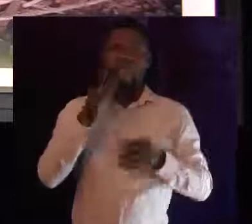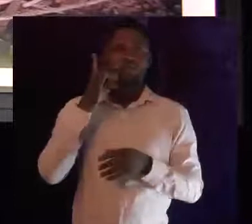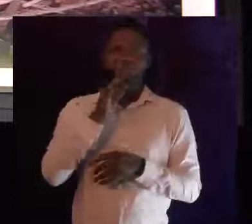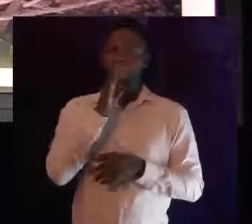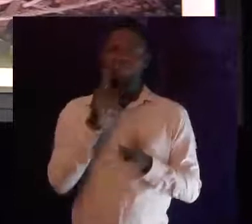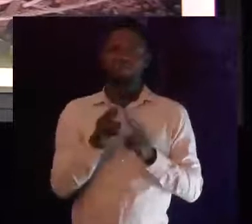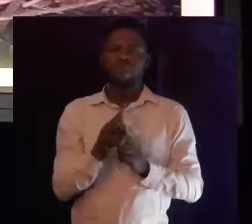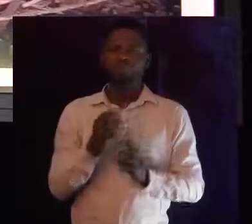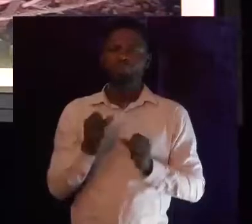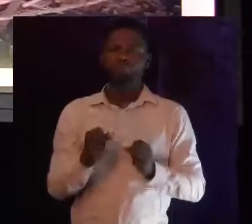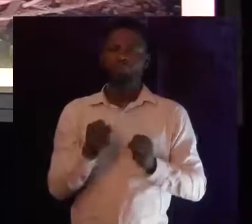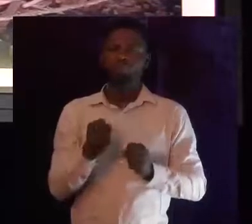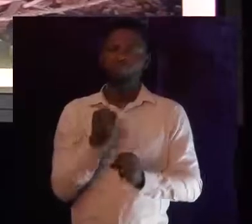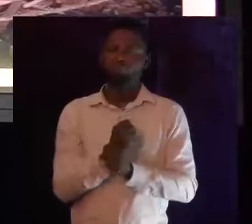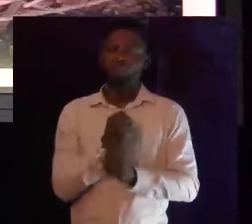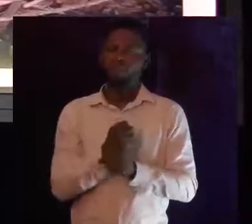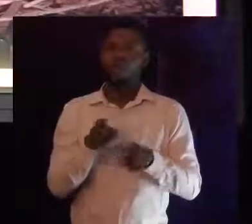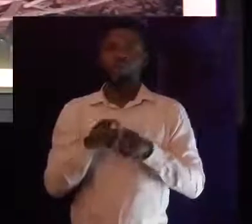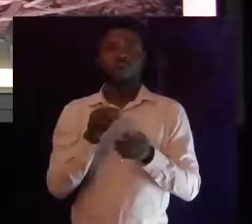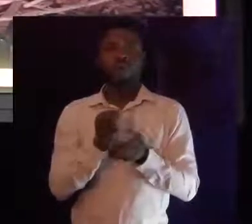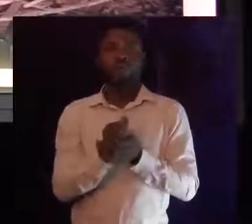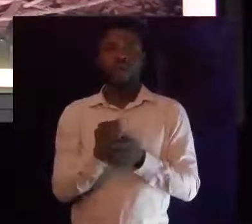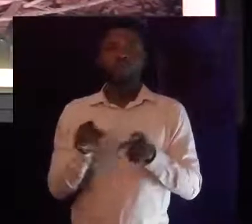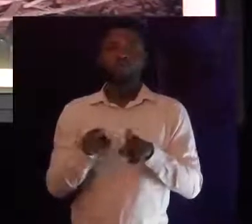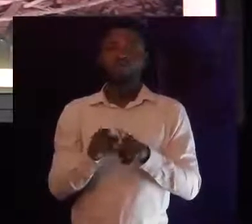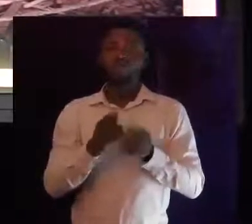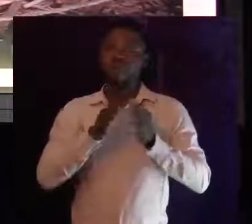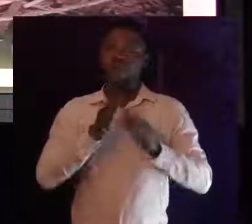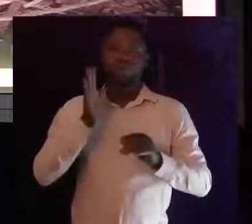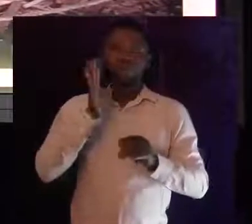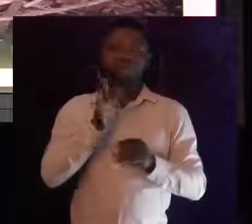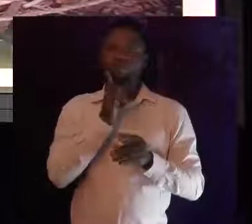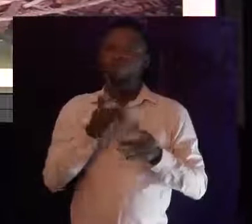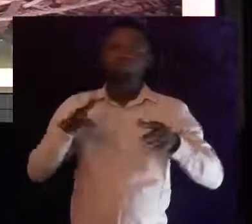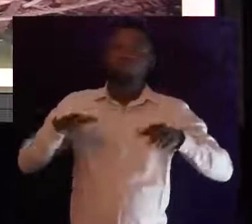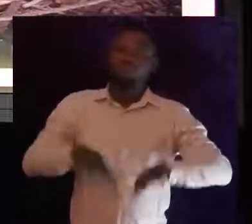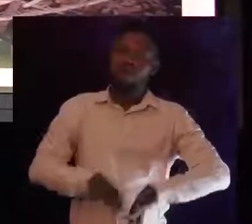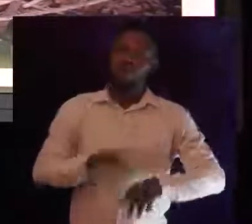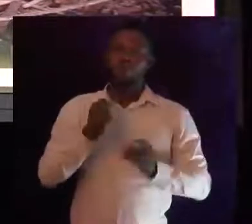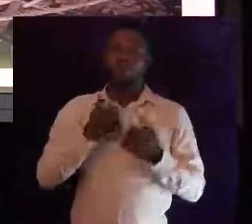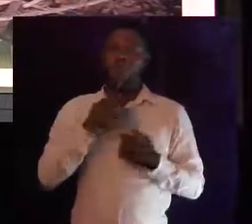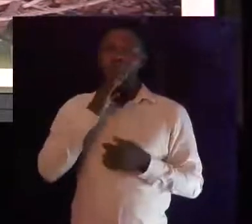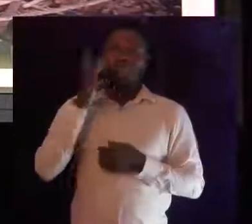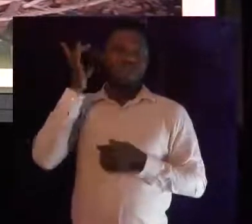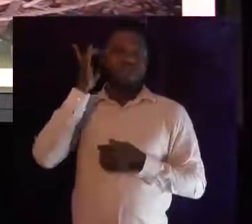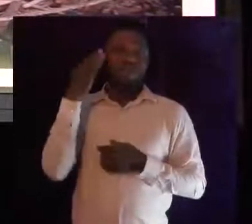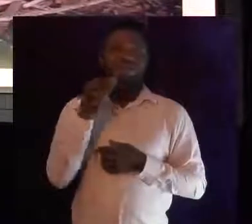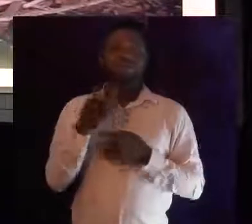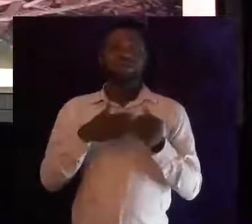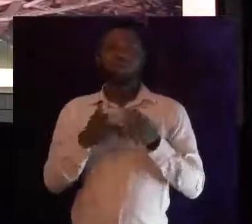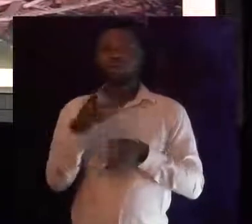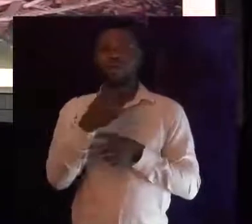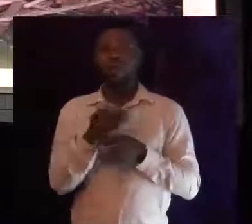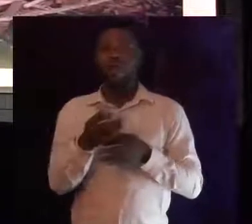Structure, the house should be very strong. Why? So that such house will not collapse. We've been hearing